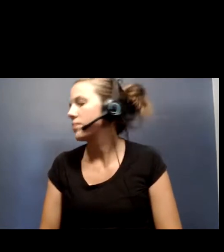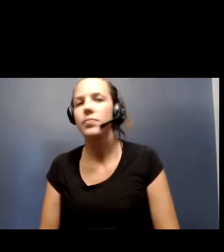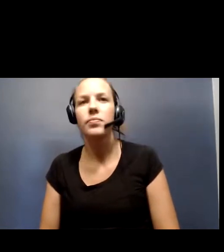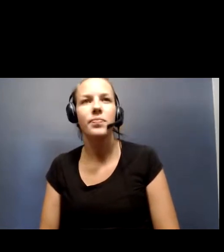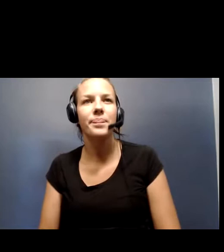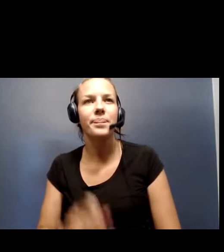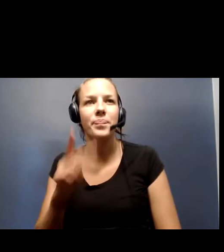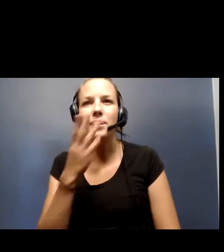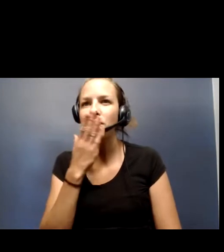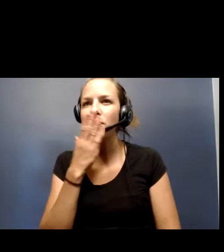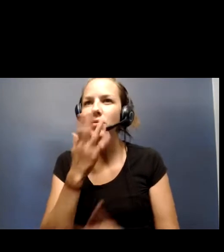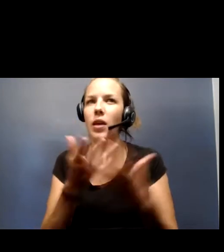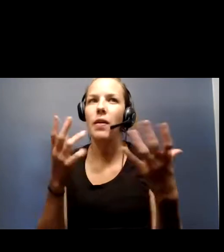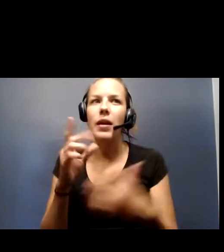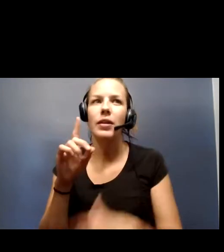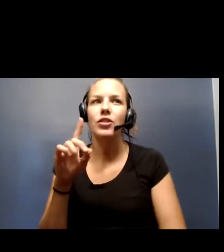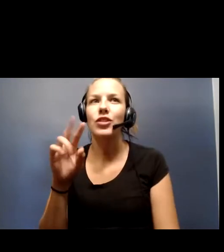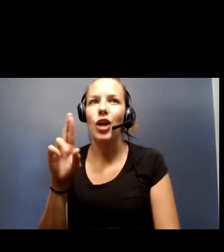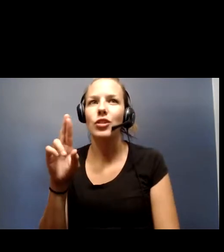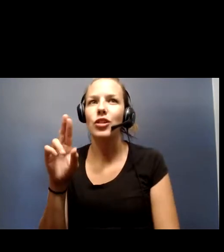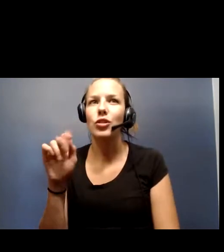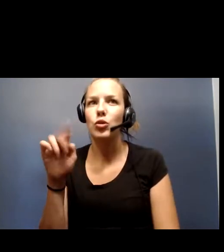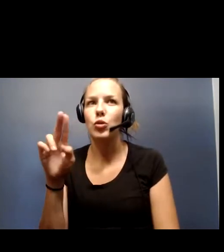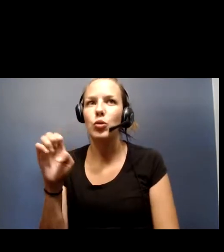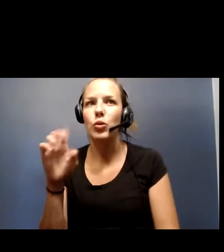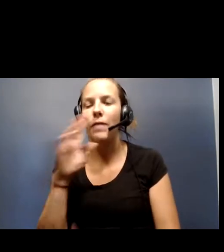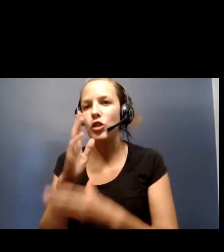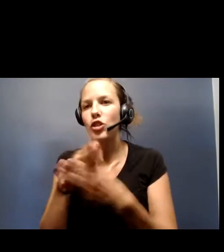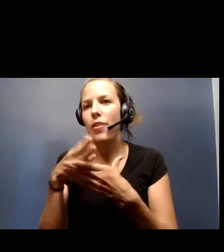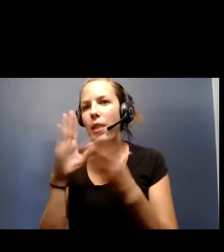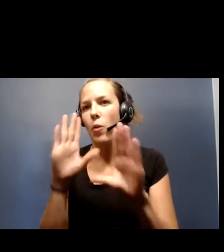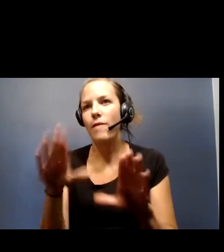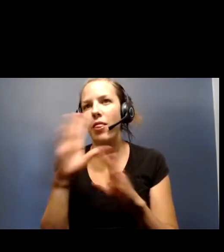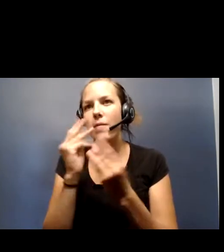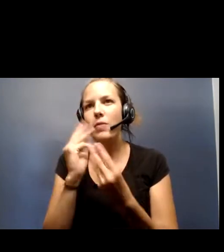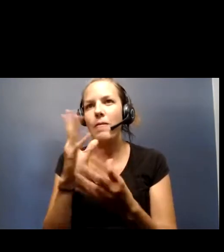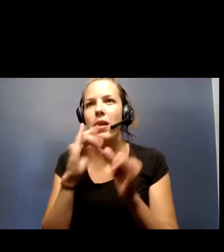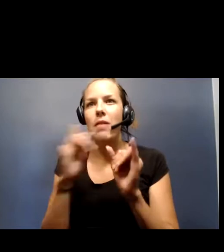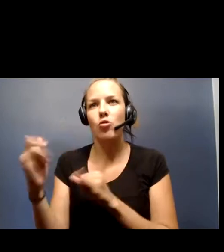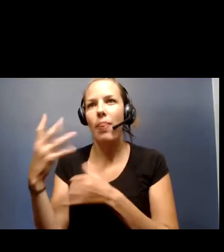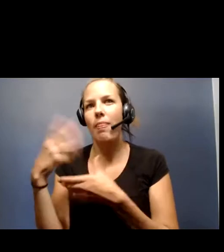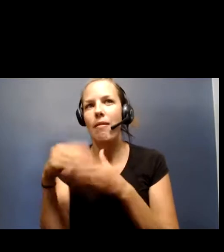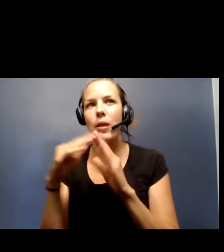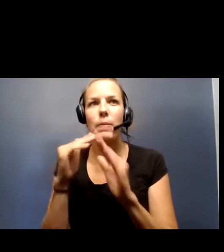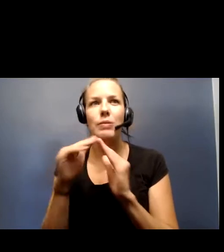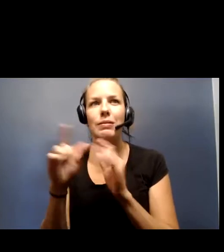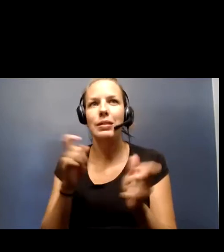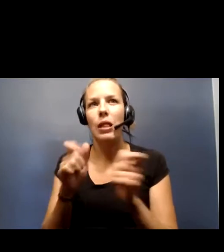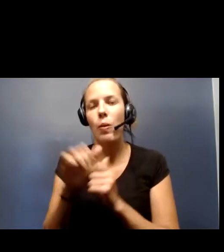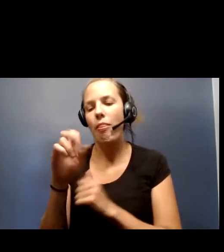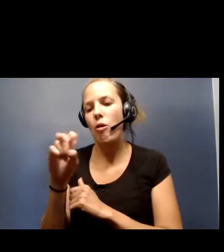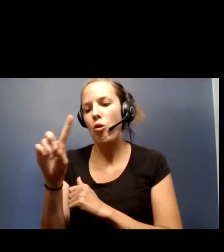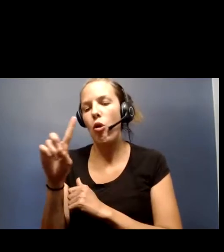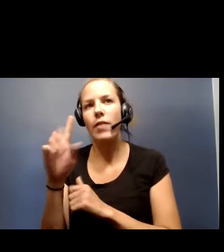Thank you so much, Dr. True, for sharing that great information as we continue to have individuals in our community dealing with COVID or preparing